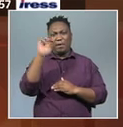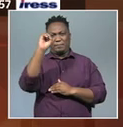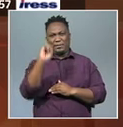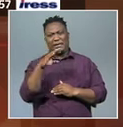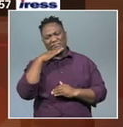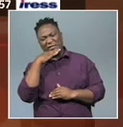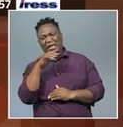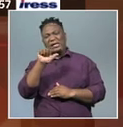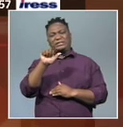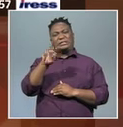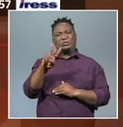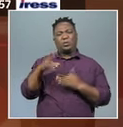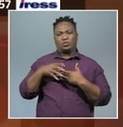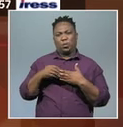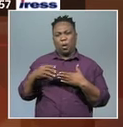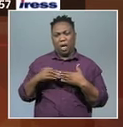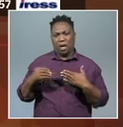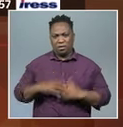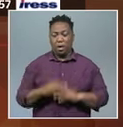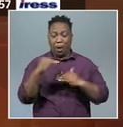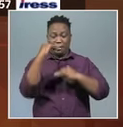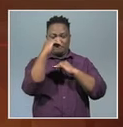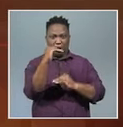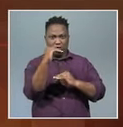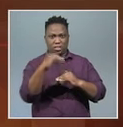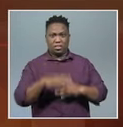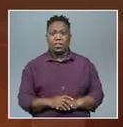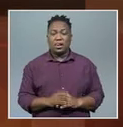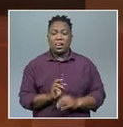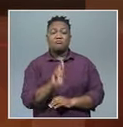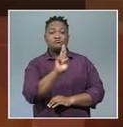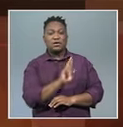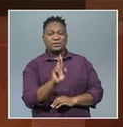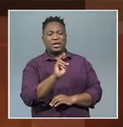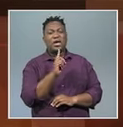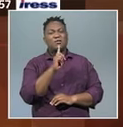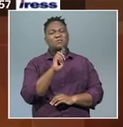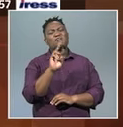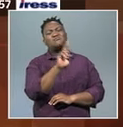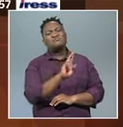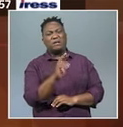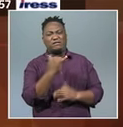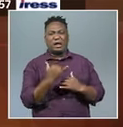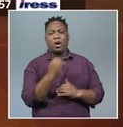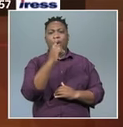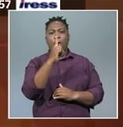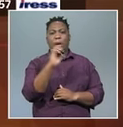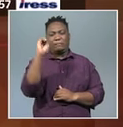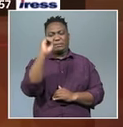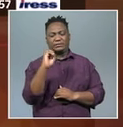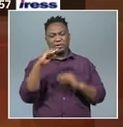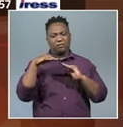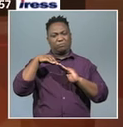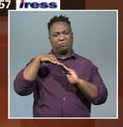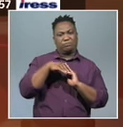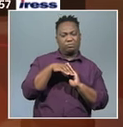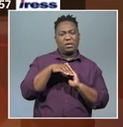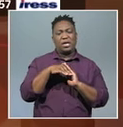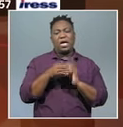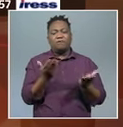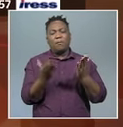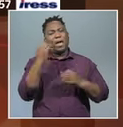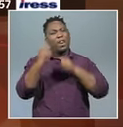about $62 a barrel. On the currencies front, the rand is more than 1% softer from overnight